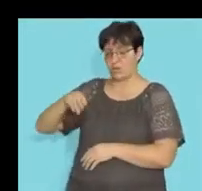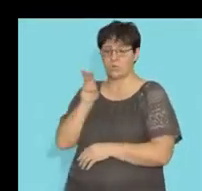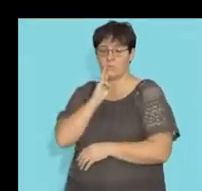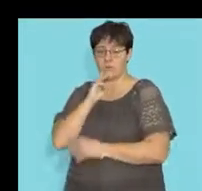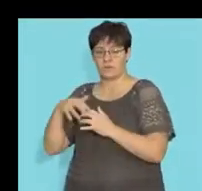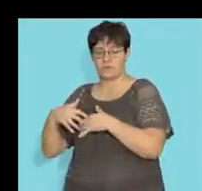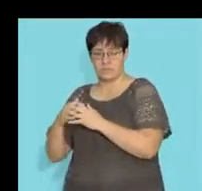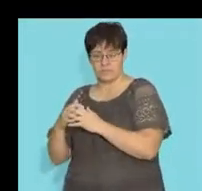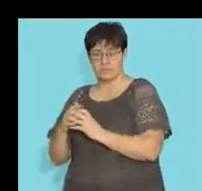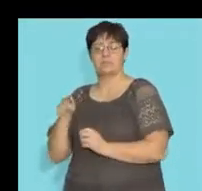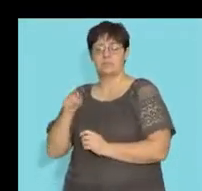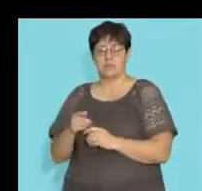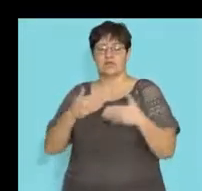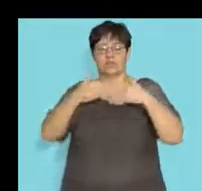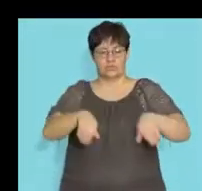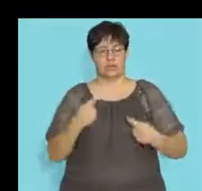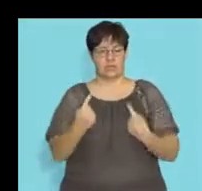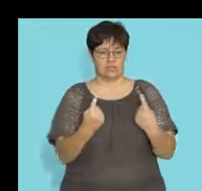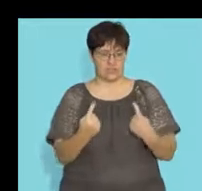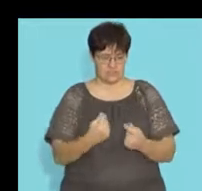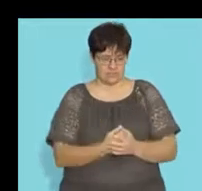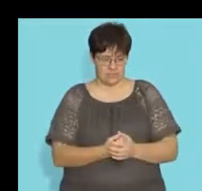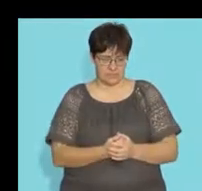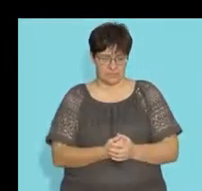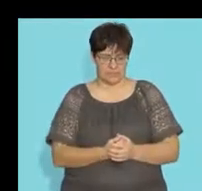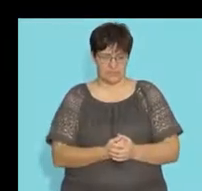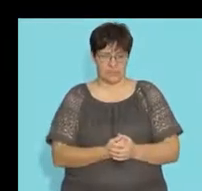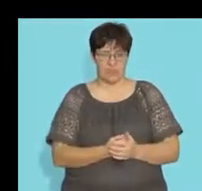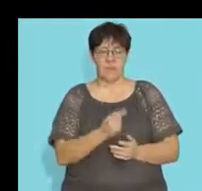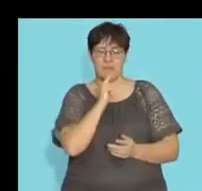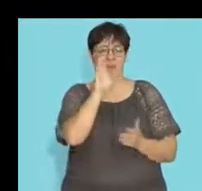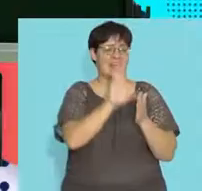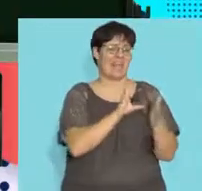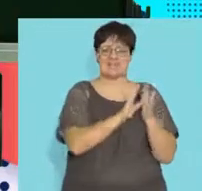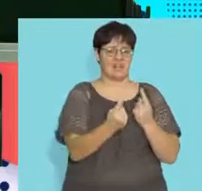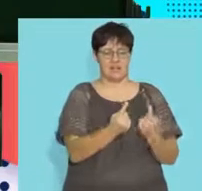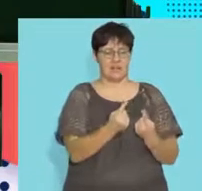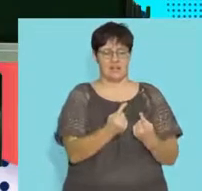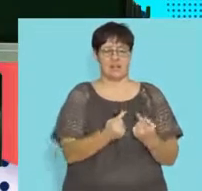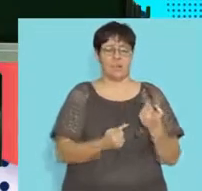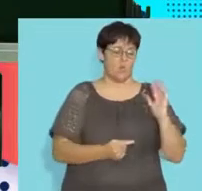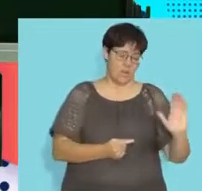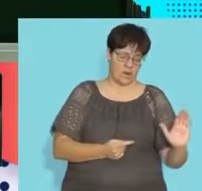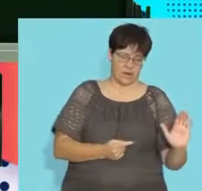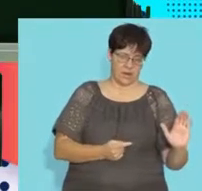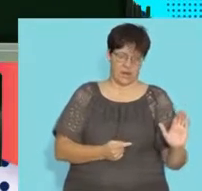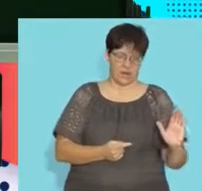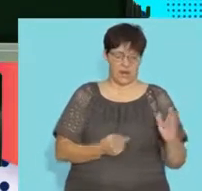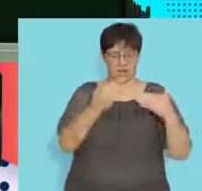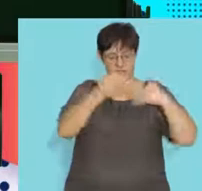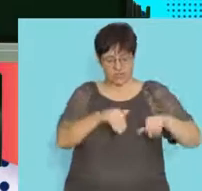form salt and water, we say they neutralize each other. Remember, we don't say they cancel each other. The